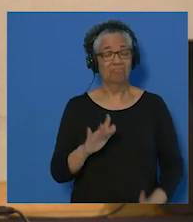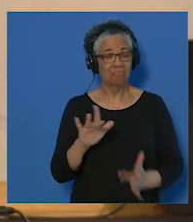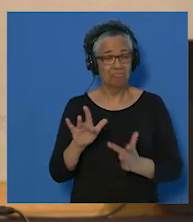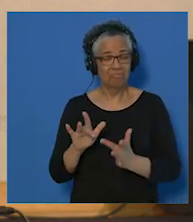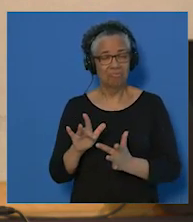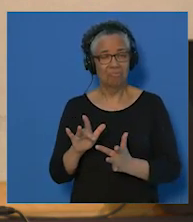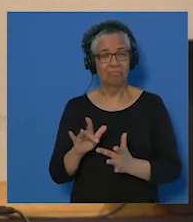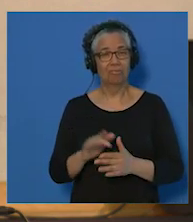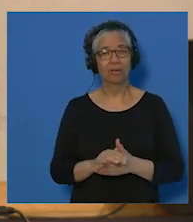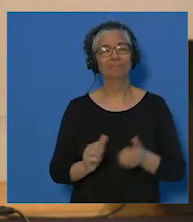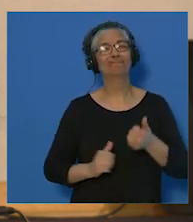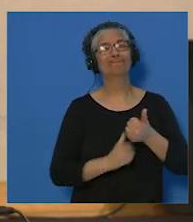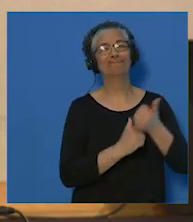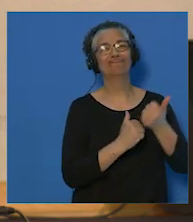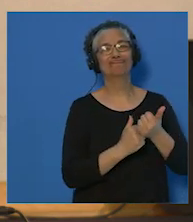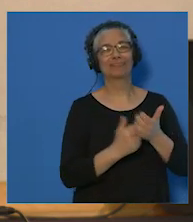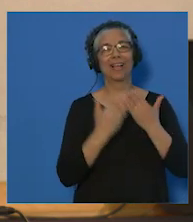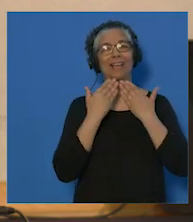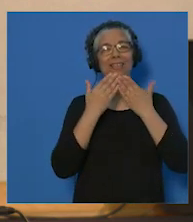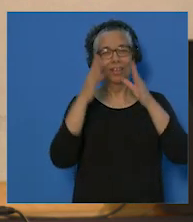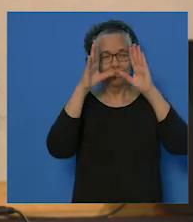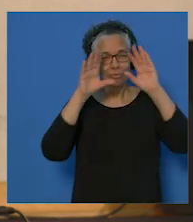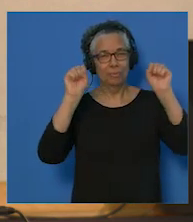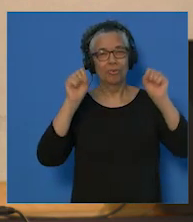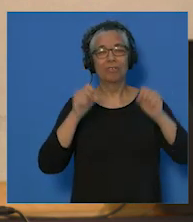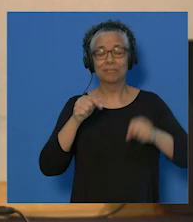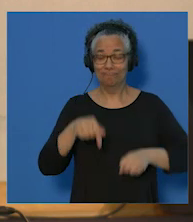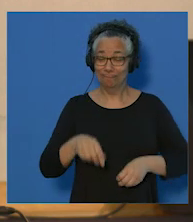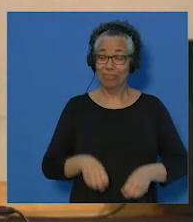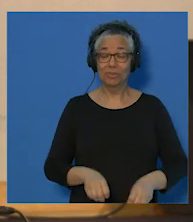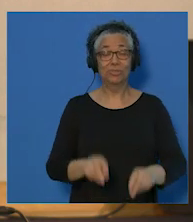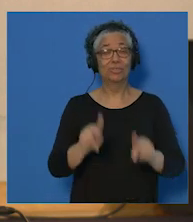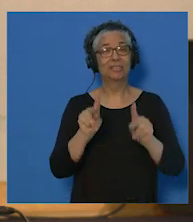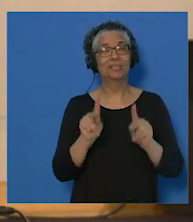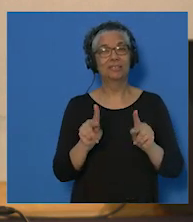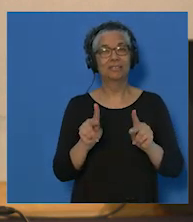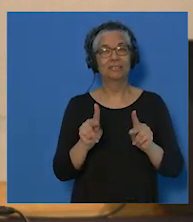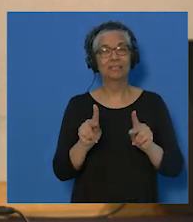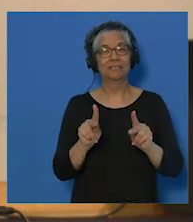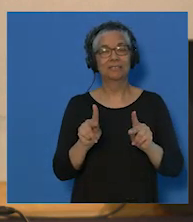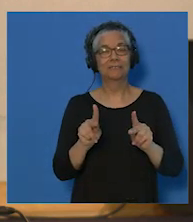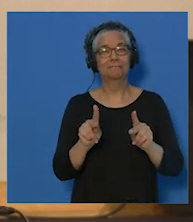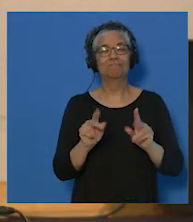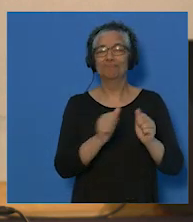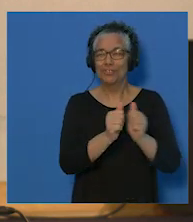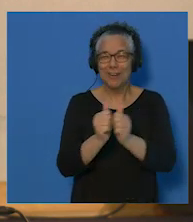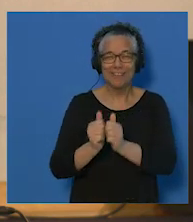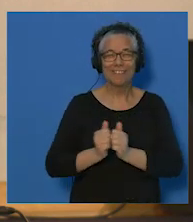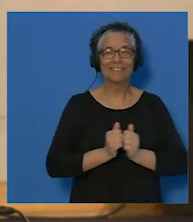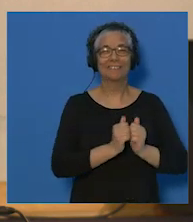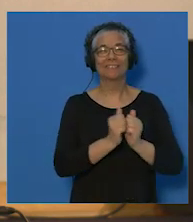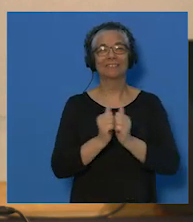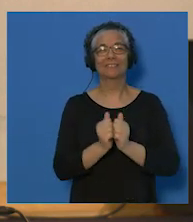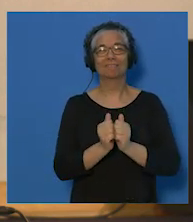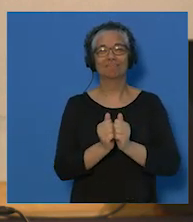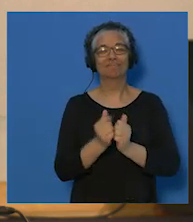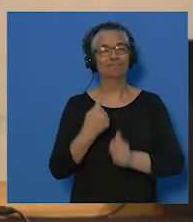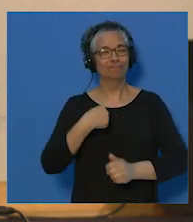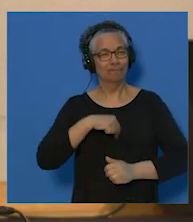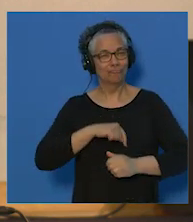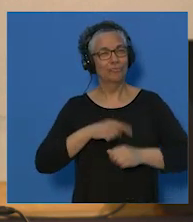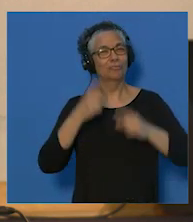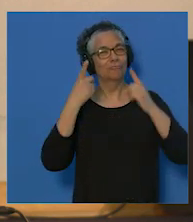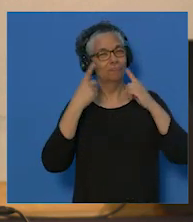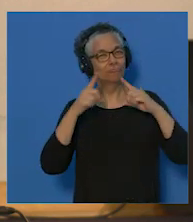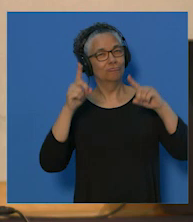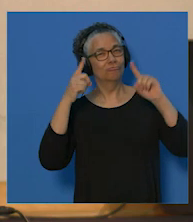again, I thank the Premier for this opportunity, because only together will we get through